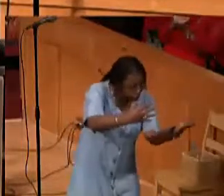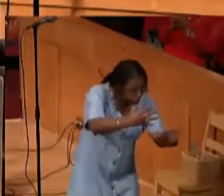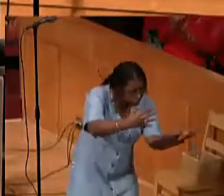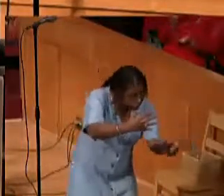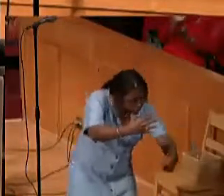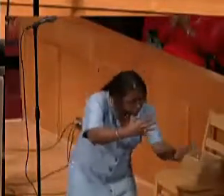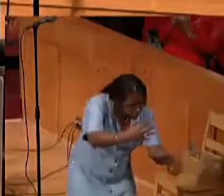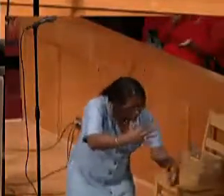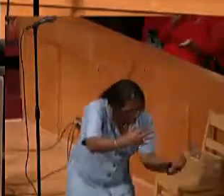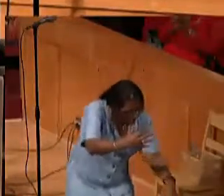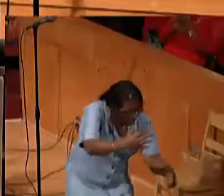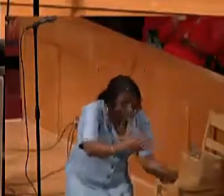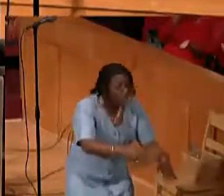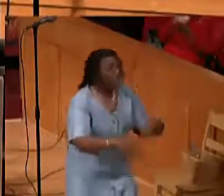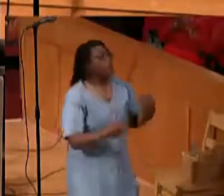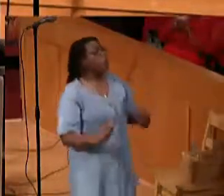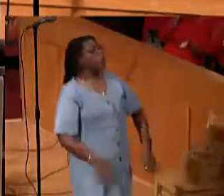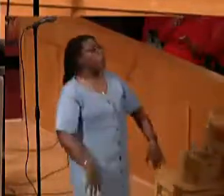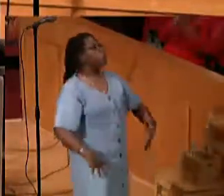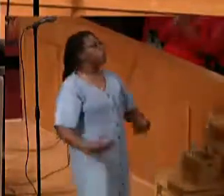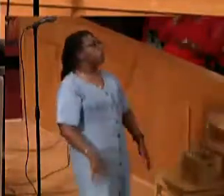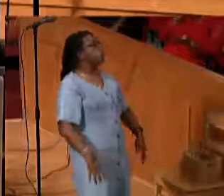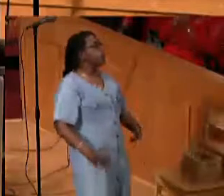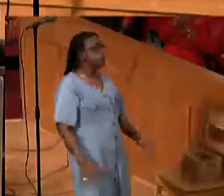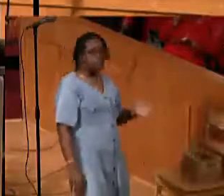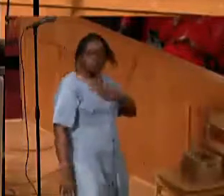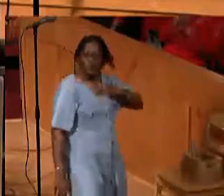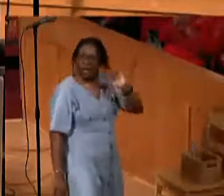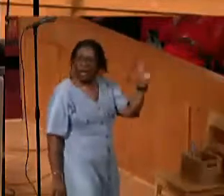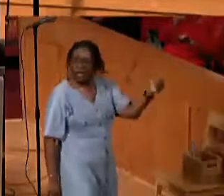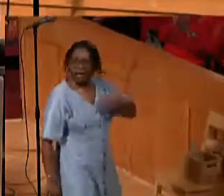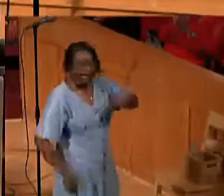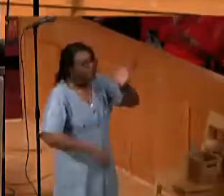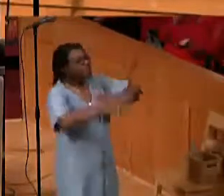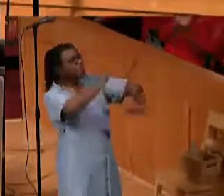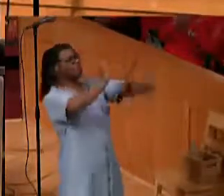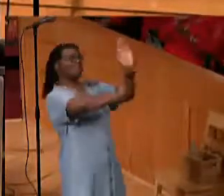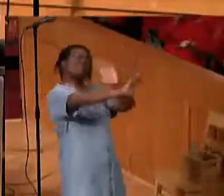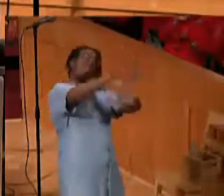My soul magnifies.